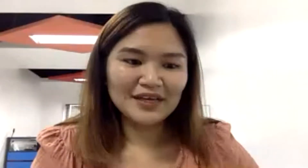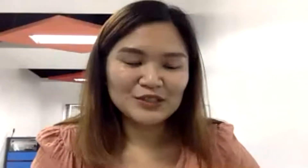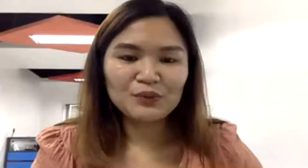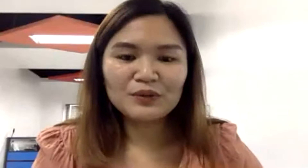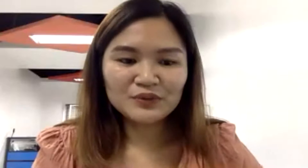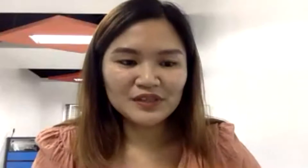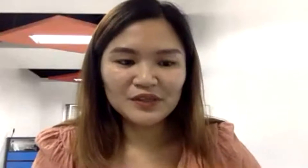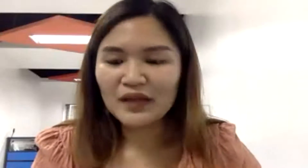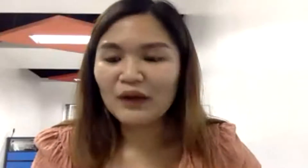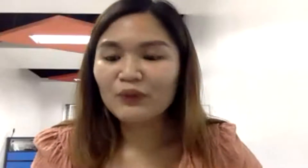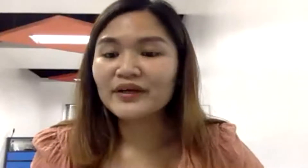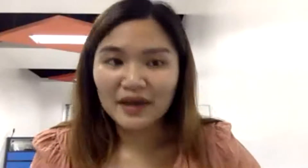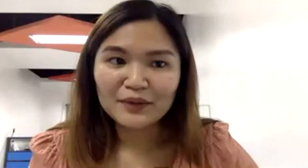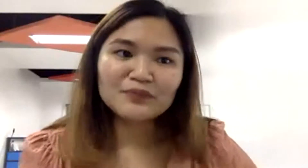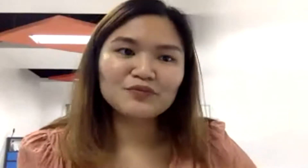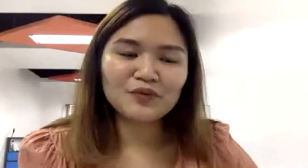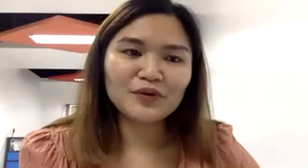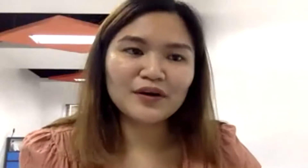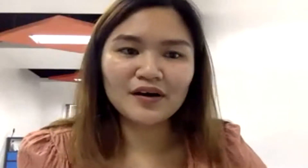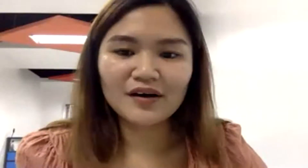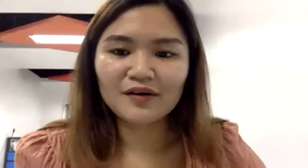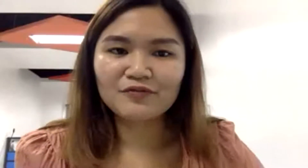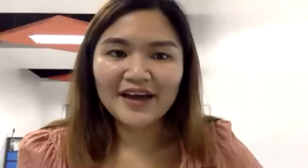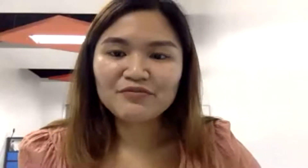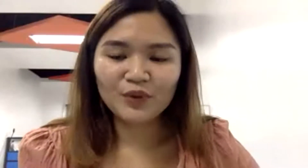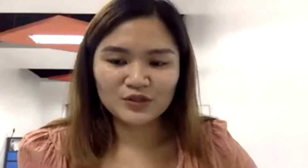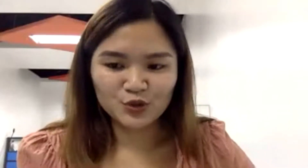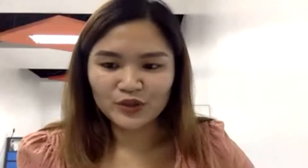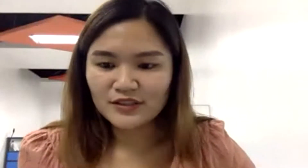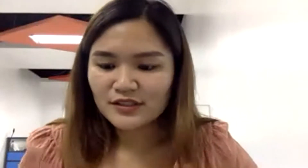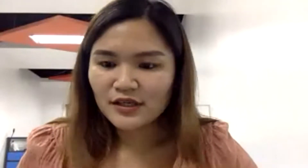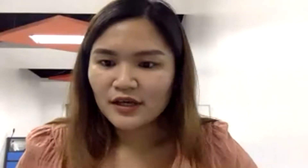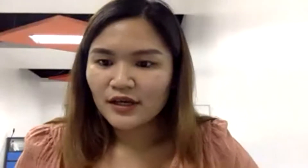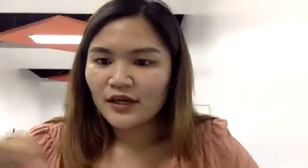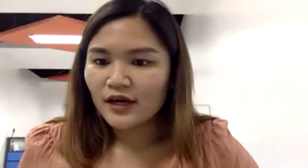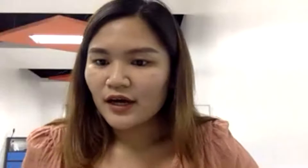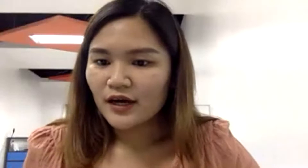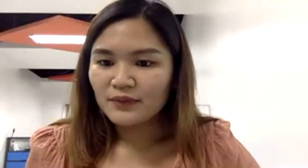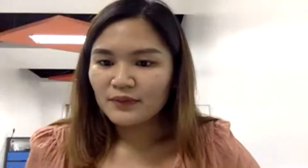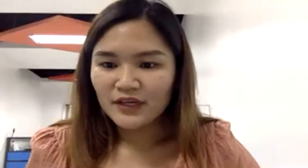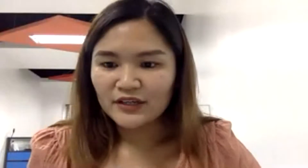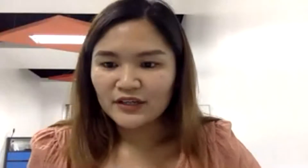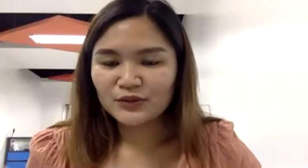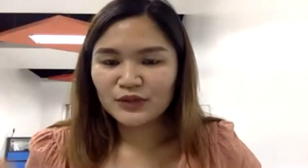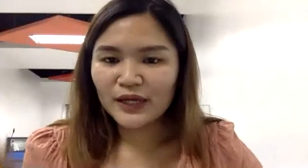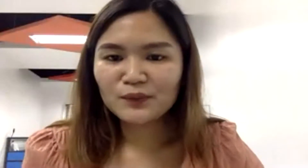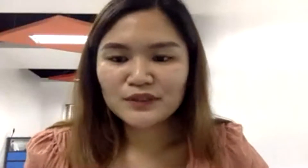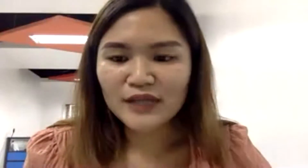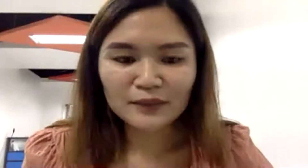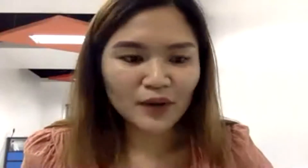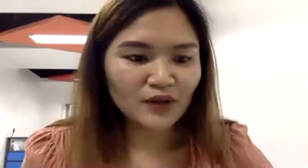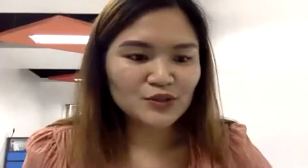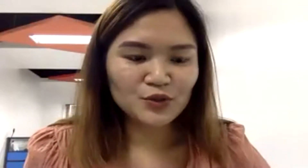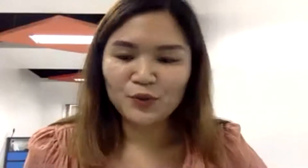we will proceed with our game for 5 questions. Here, so nilagay ko po sa